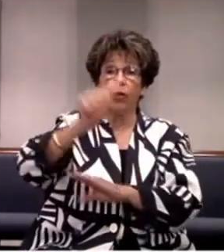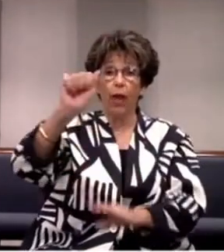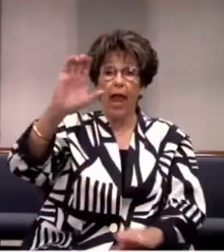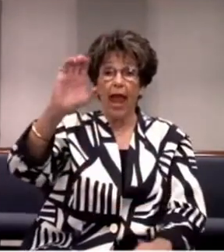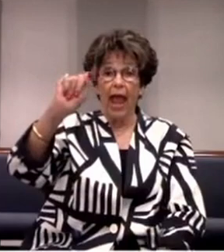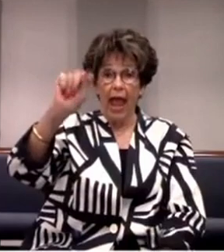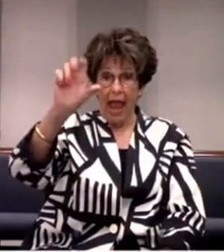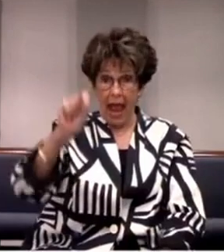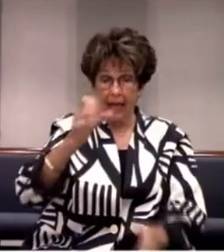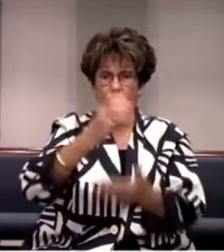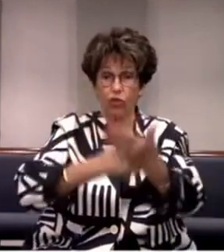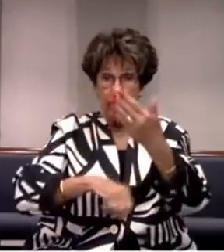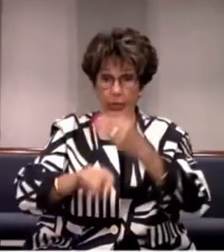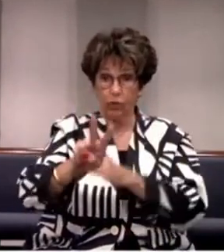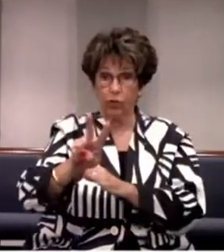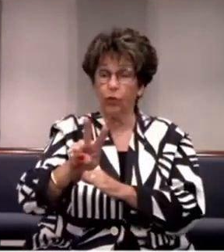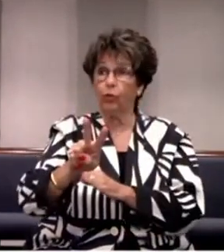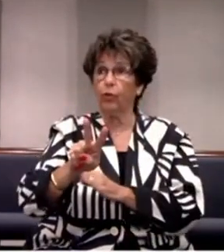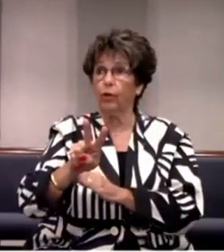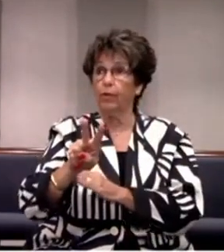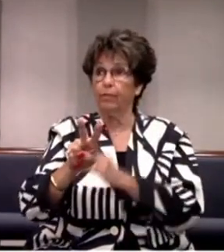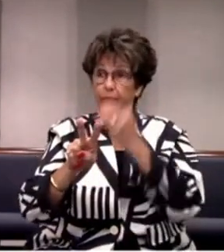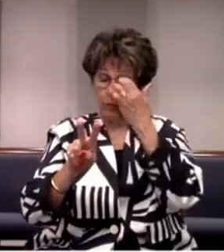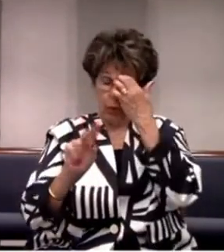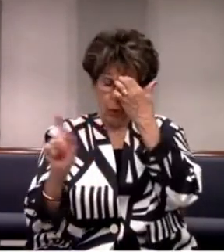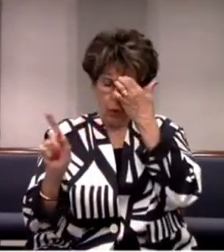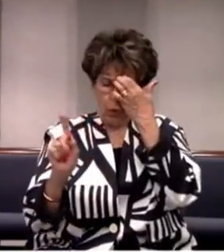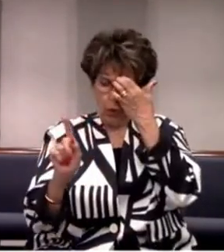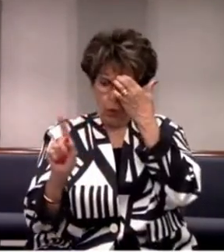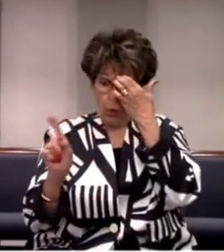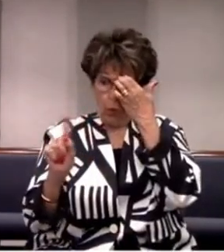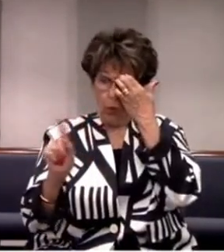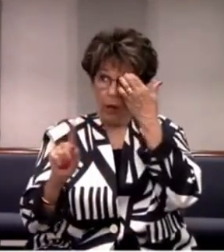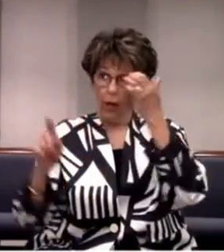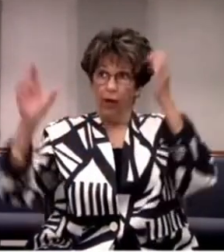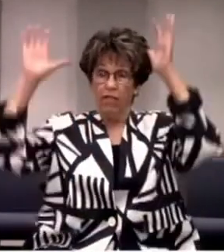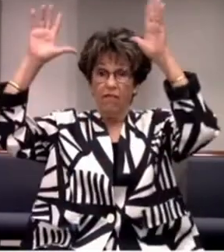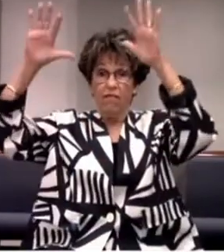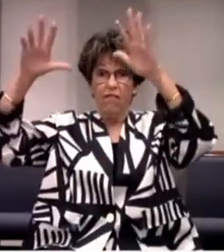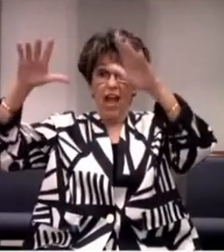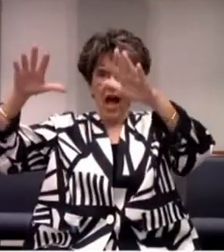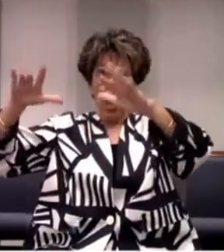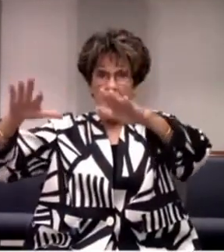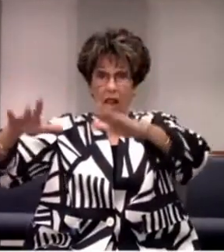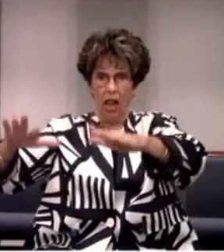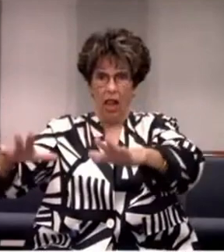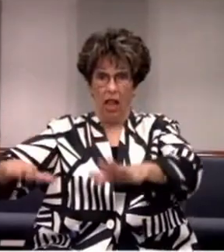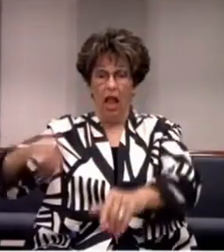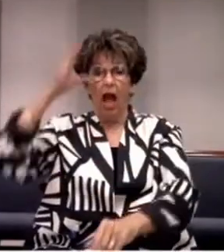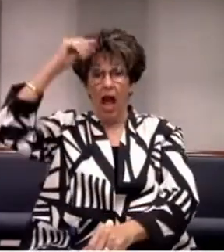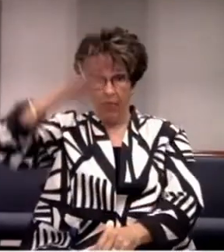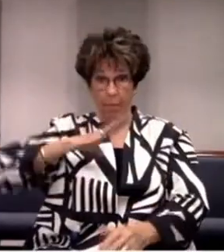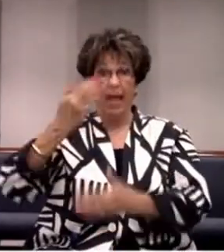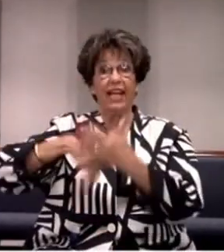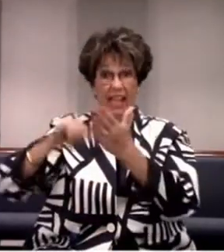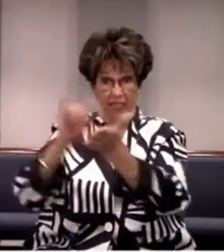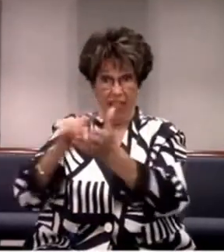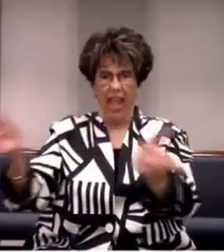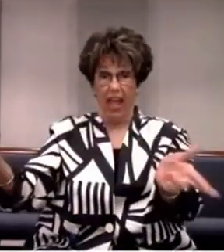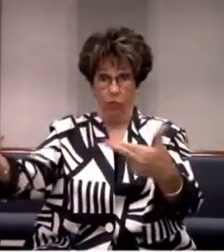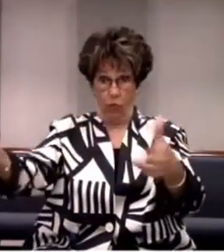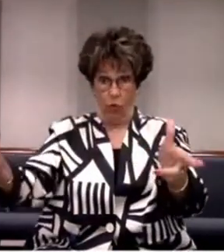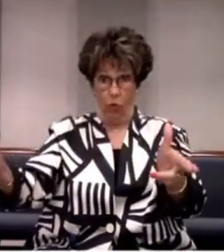2, where it came upon those men in that room, happened from there, the